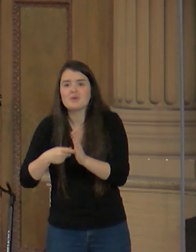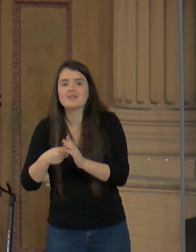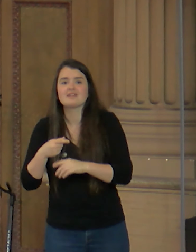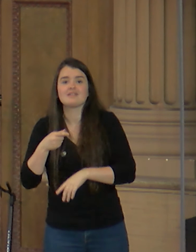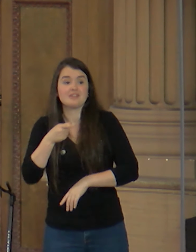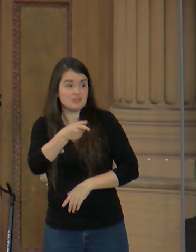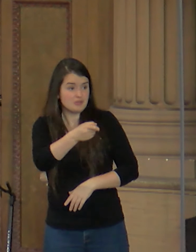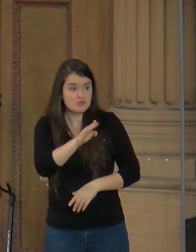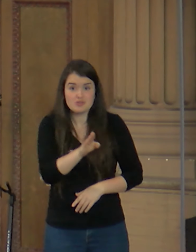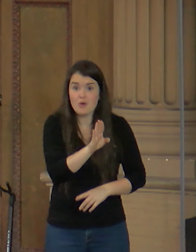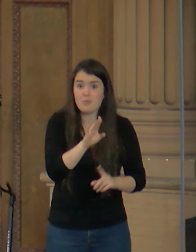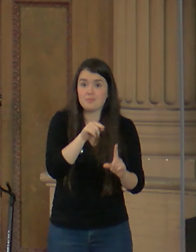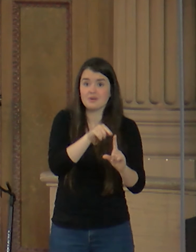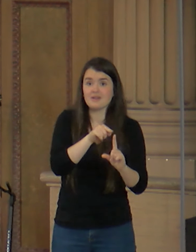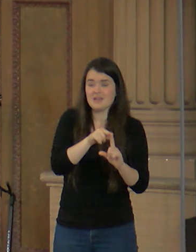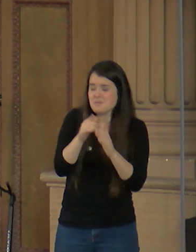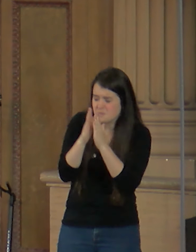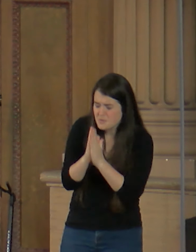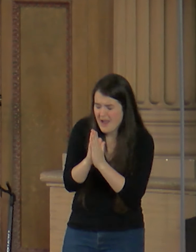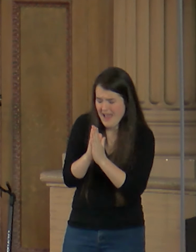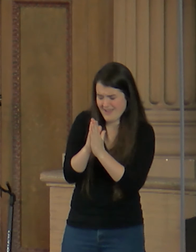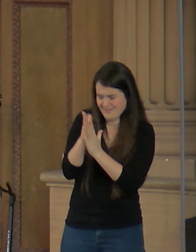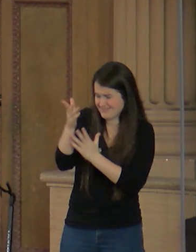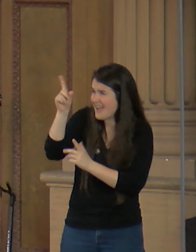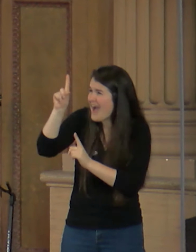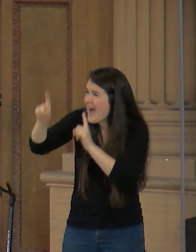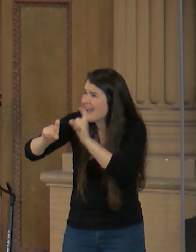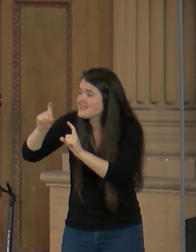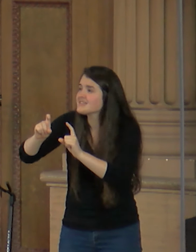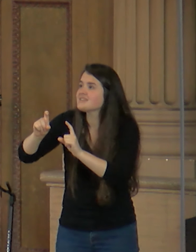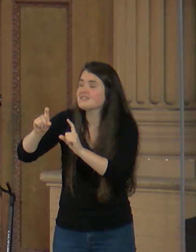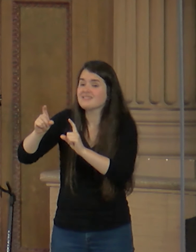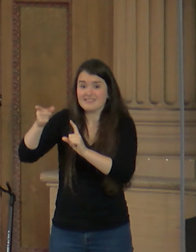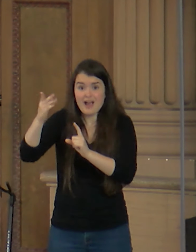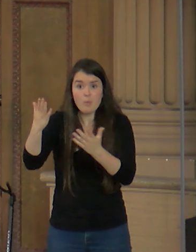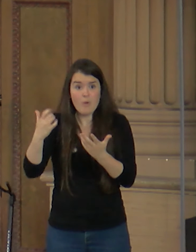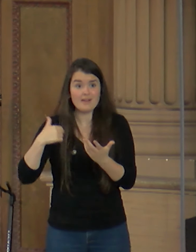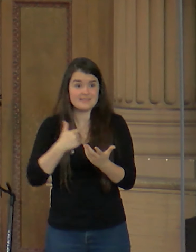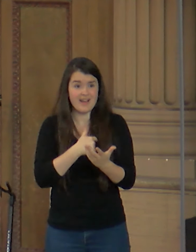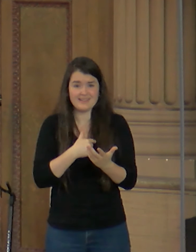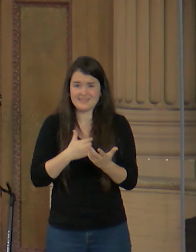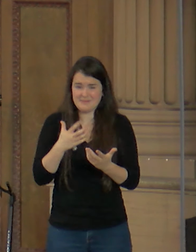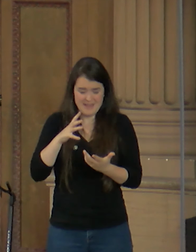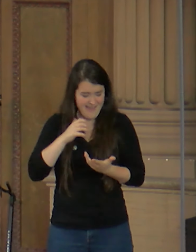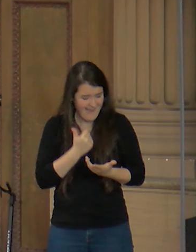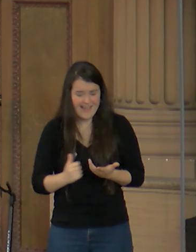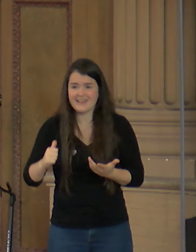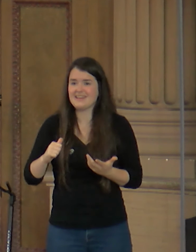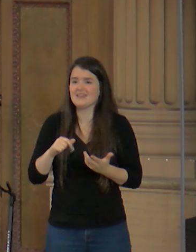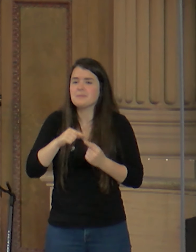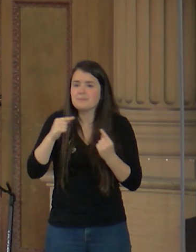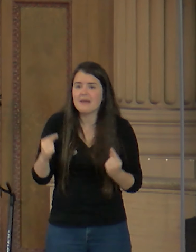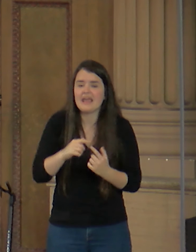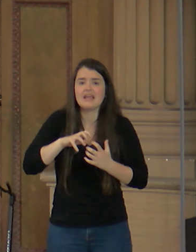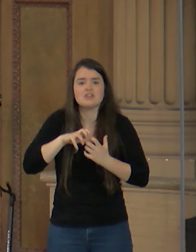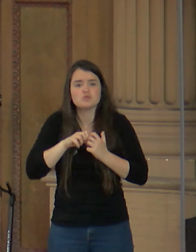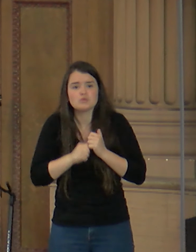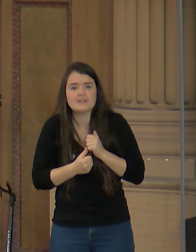us to bring those things before him. He's inviting our questions, inviting us to bring our pain, inviting us to bring our crying and our tears,